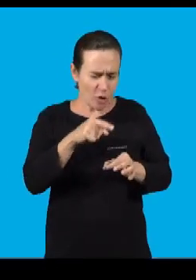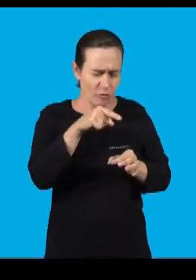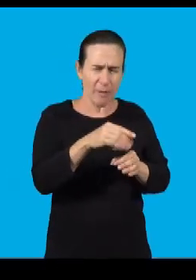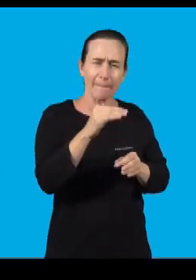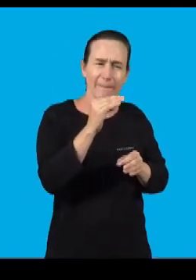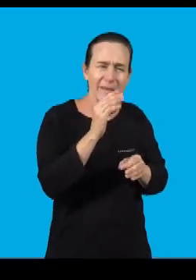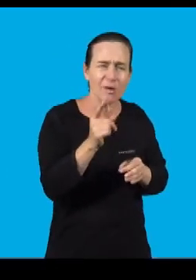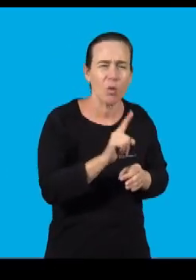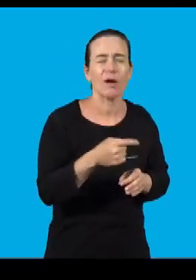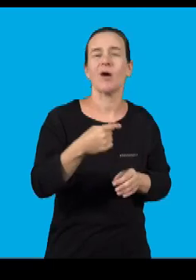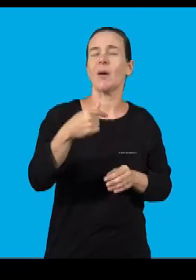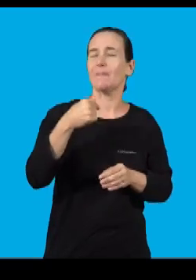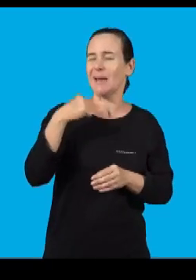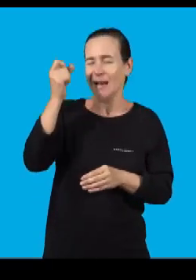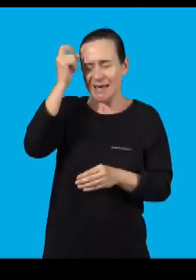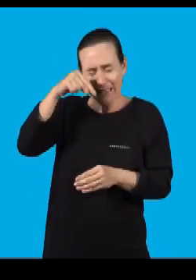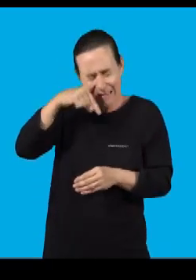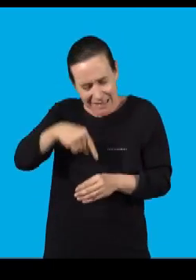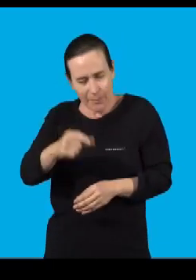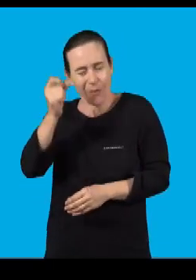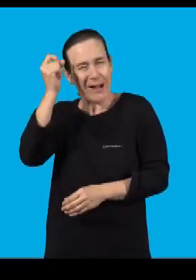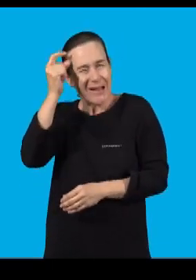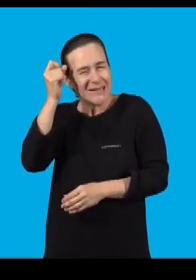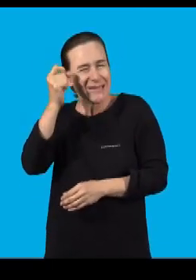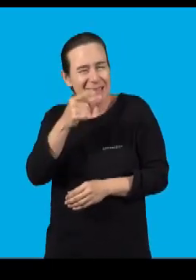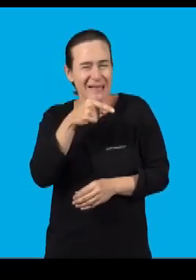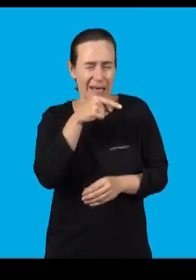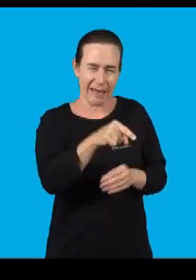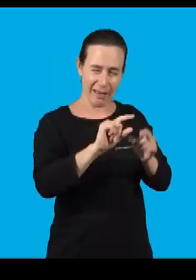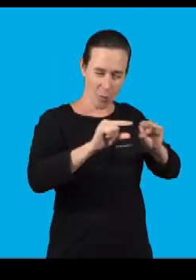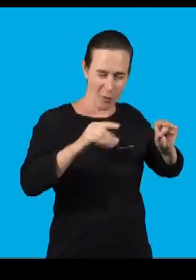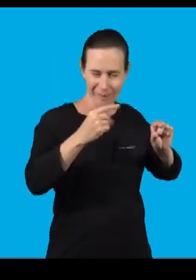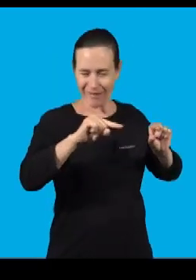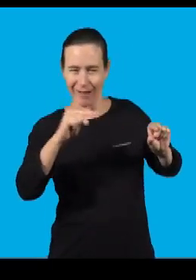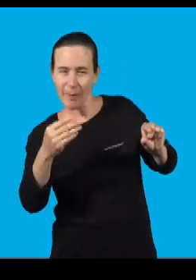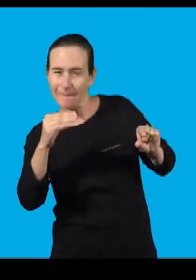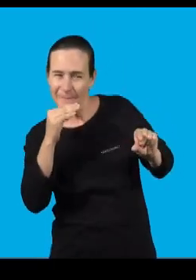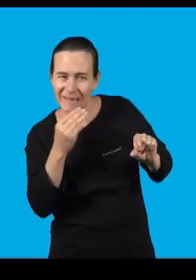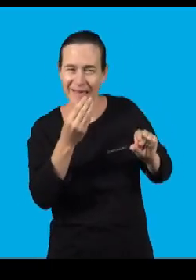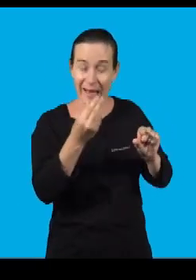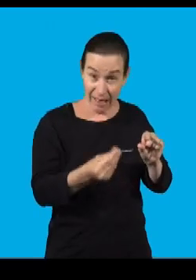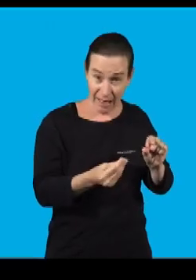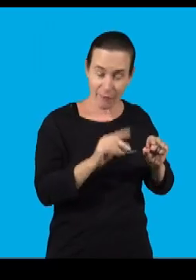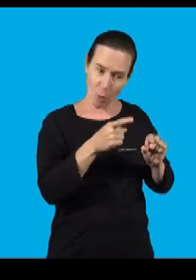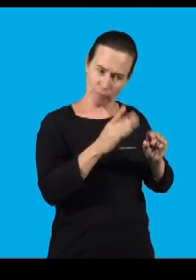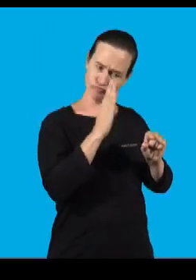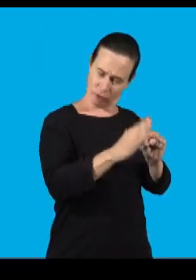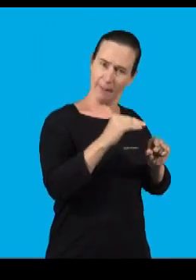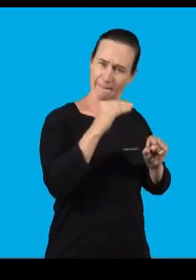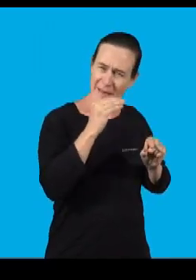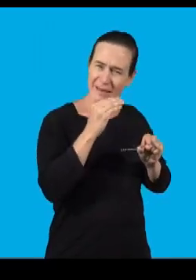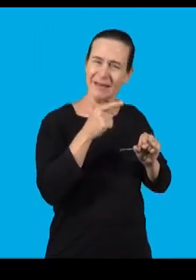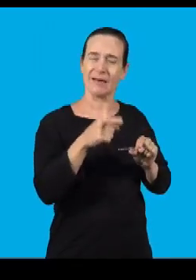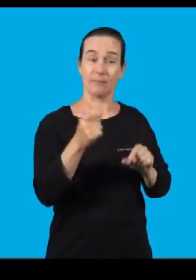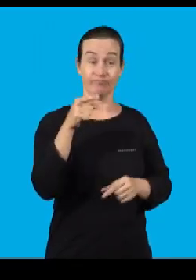literary interpretation to develop a sense for a deeper appreciation of the figurative as well as the literary meaning in